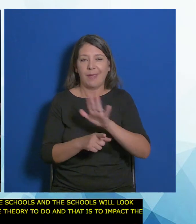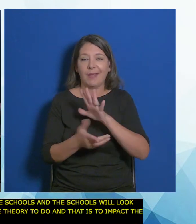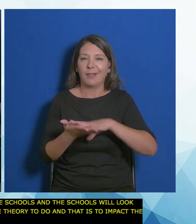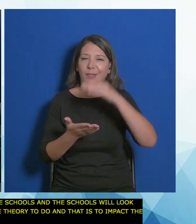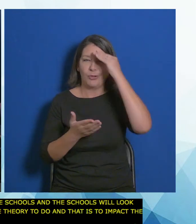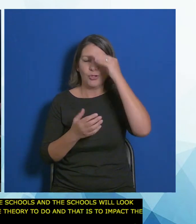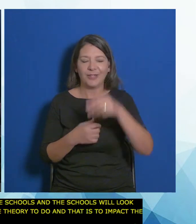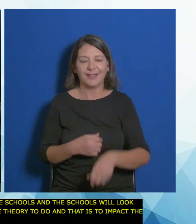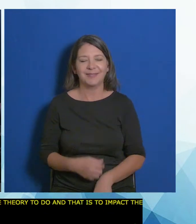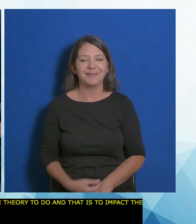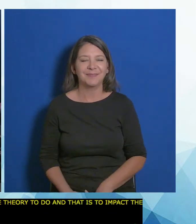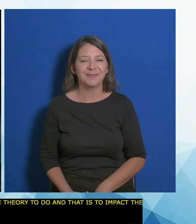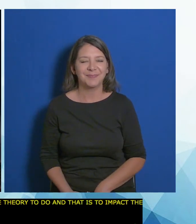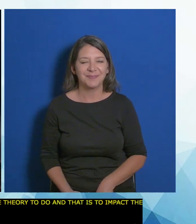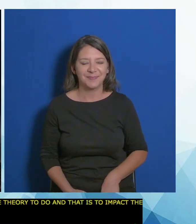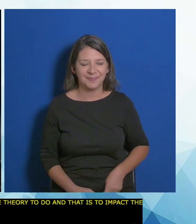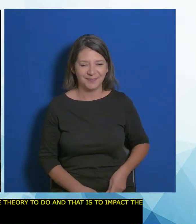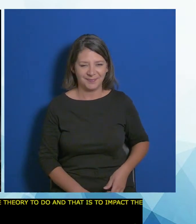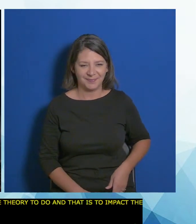thank you.